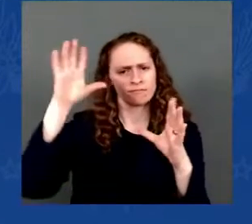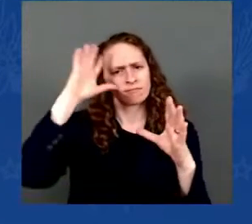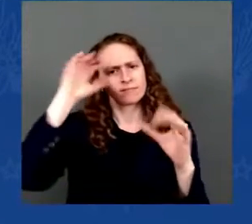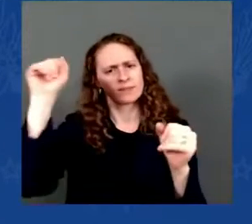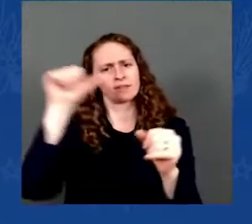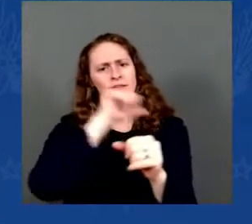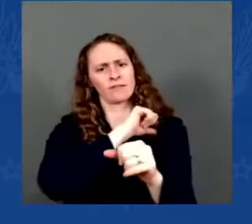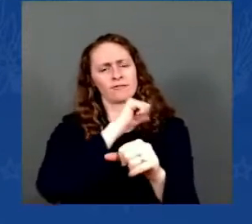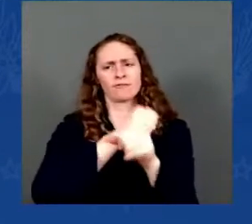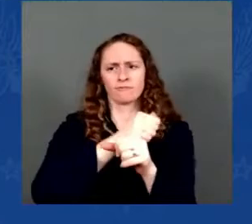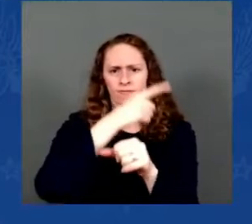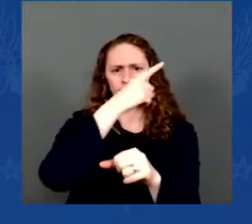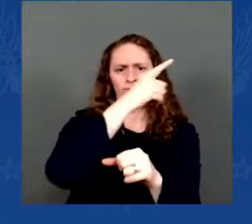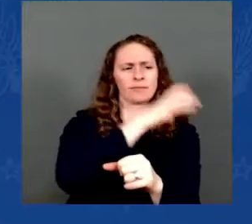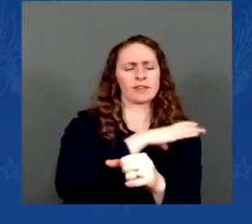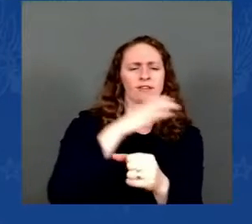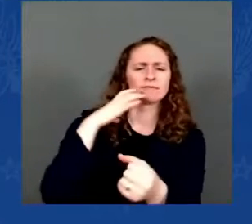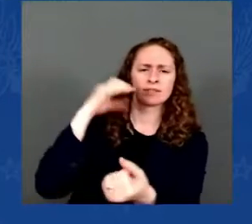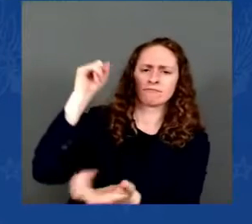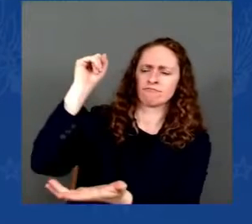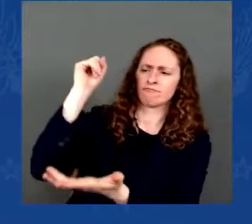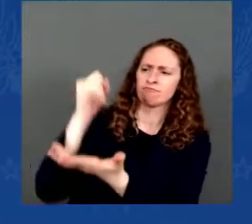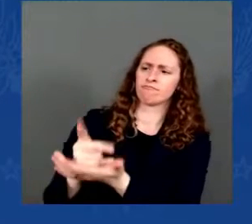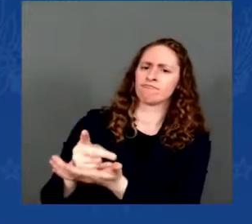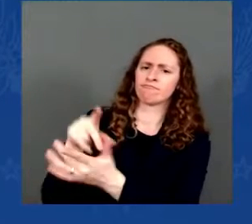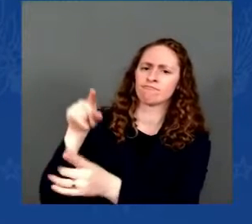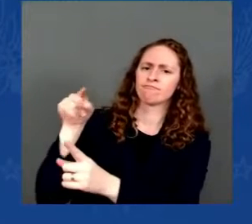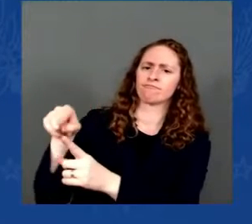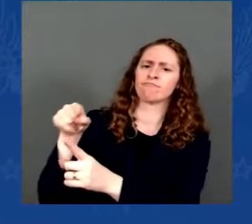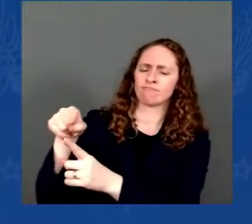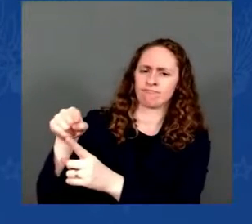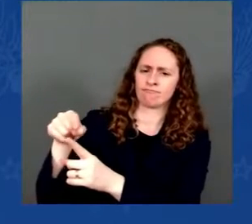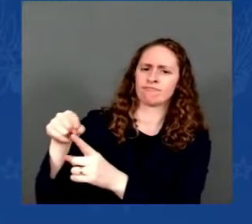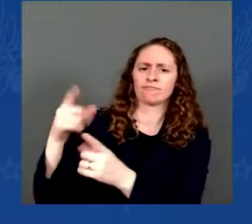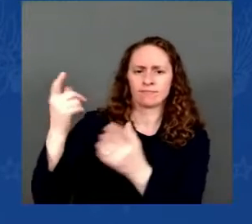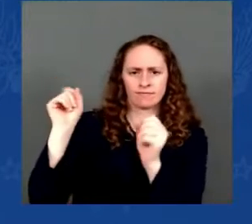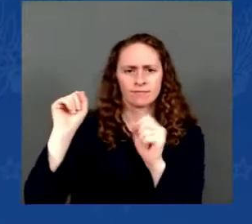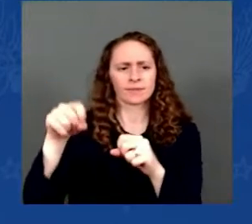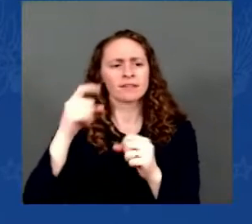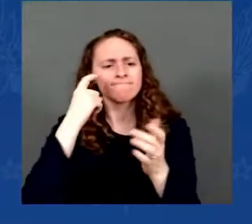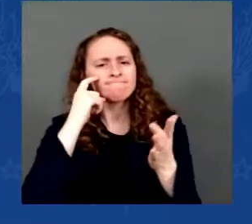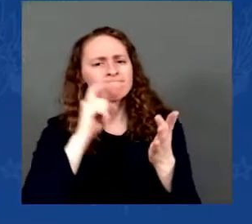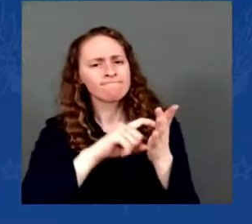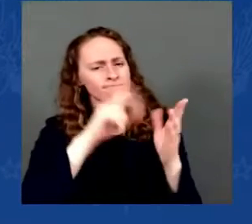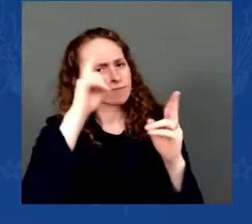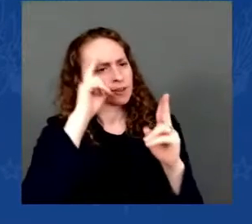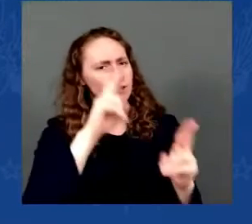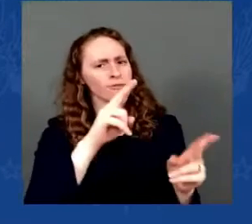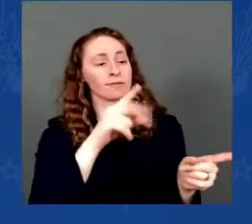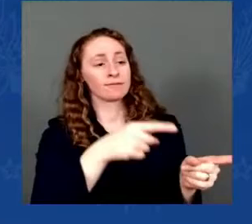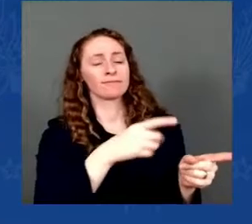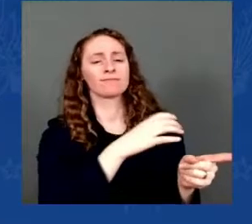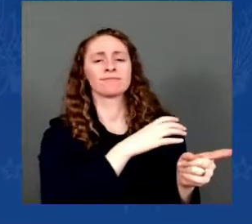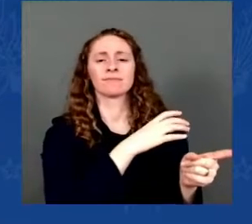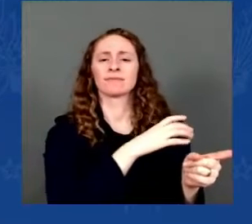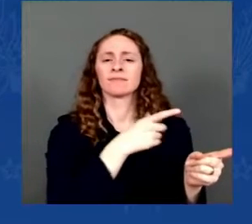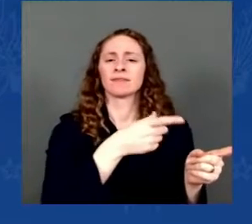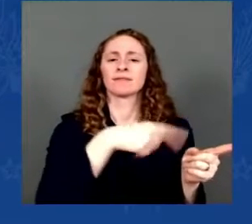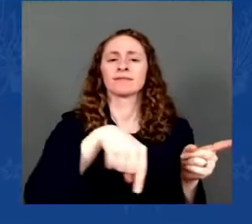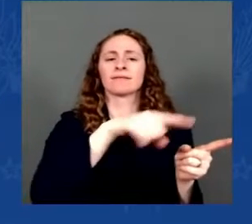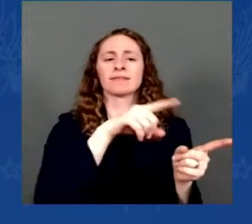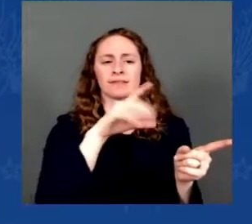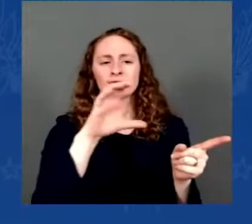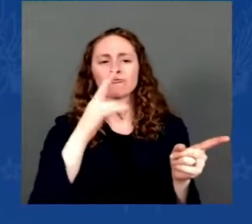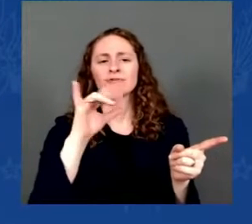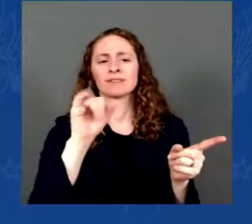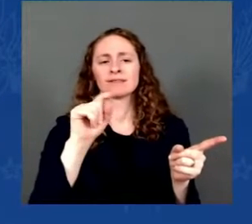the name of Congress the Medal of Honor to Sergeant First Class Christopher A. Solis, United States Army, for conspicuous gallantry at the risk